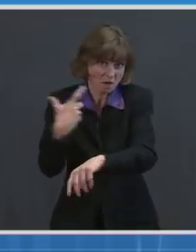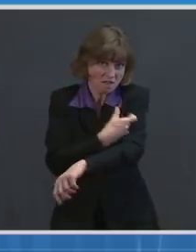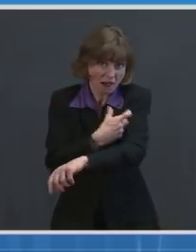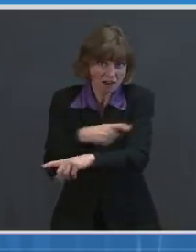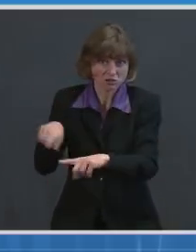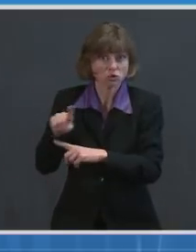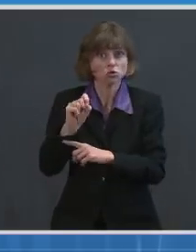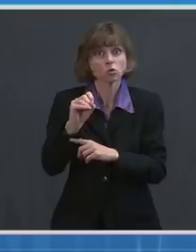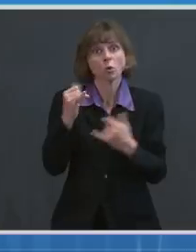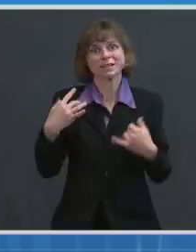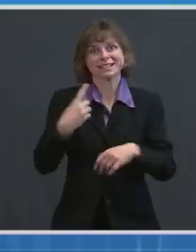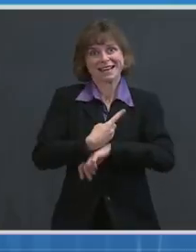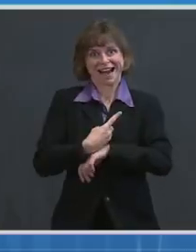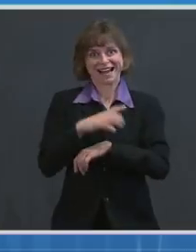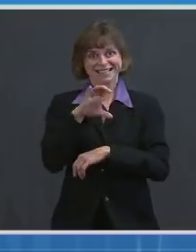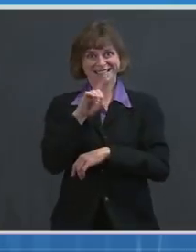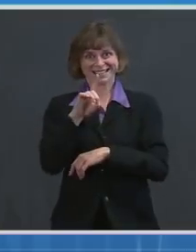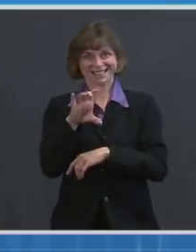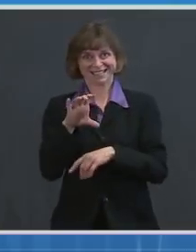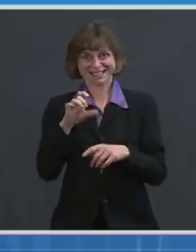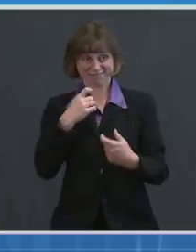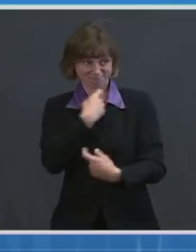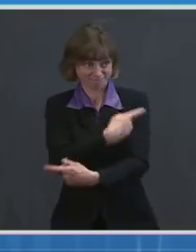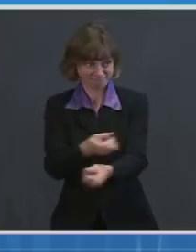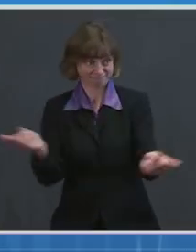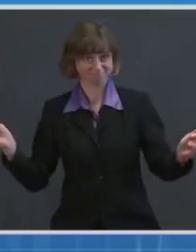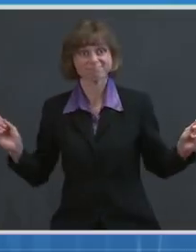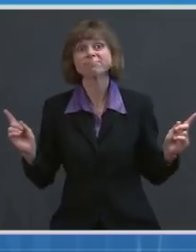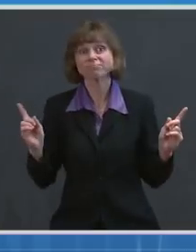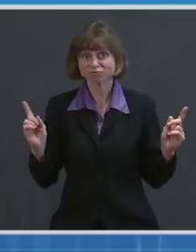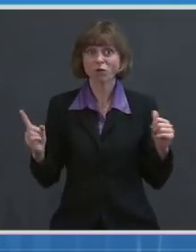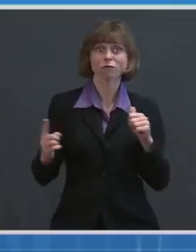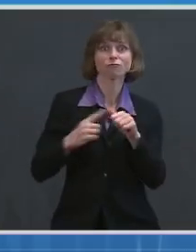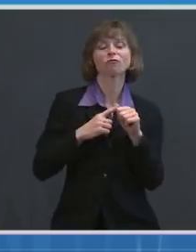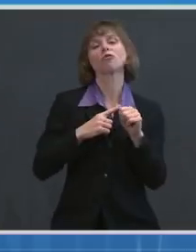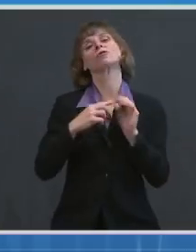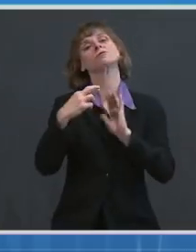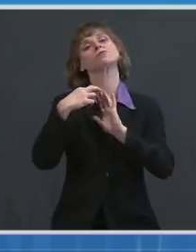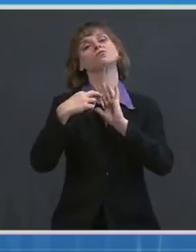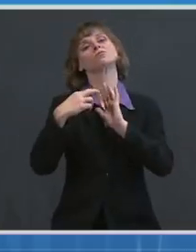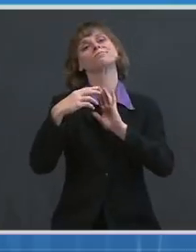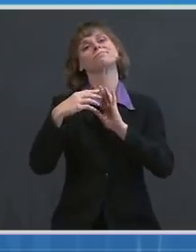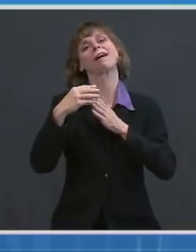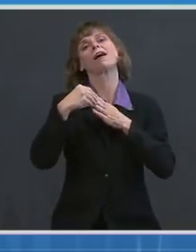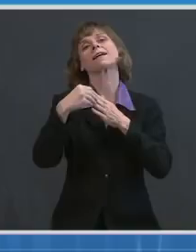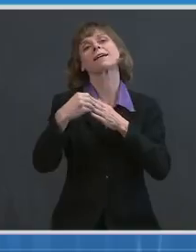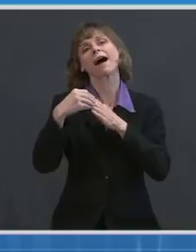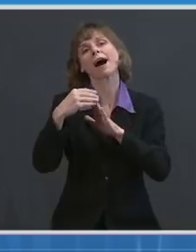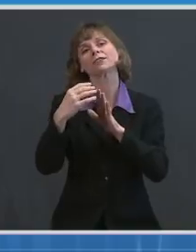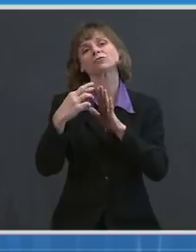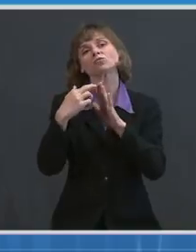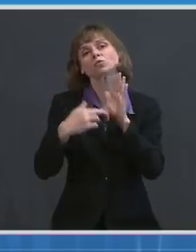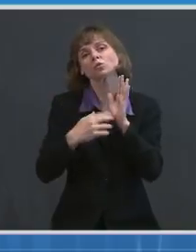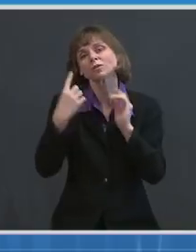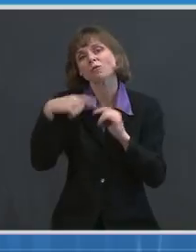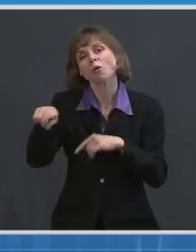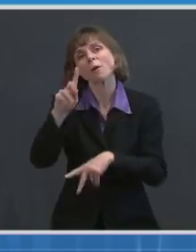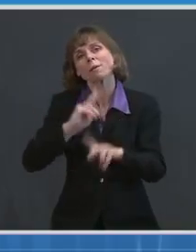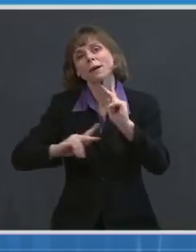its initial guidance for the public that, for the first time, lays out some of the activities considered safe